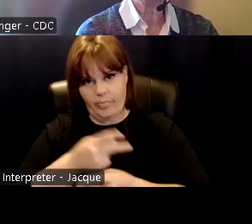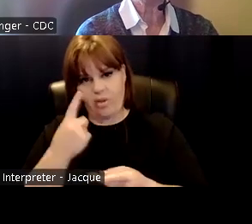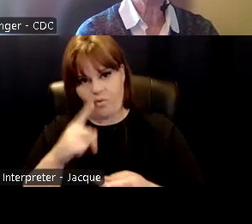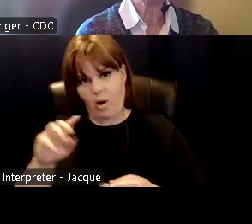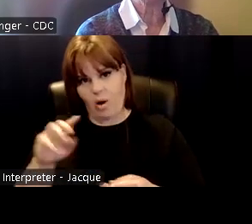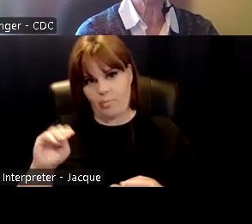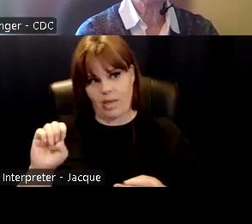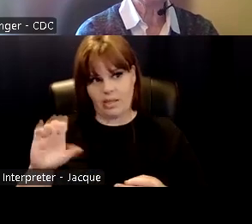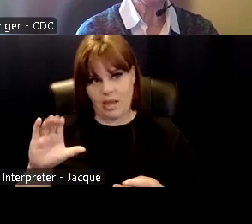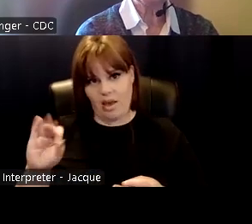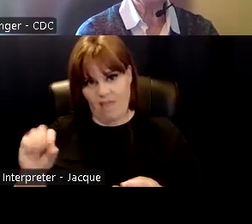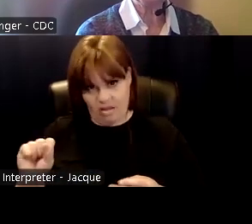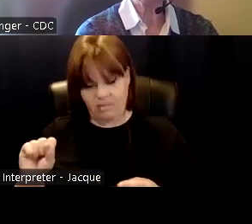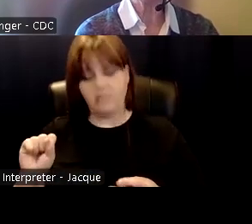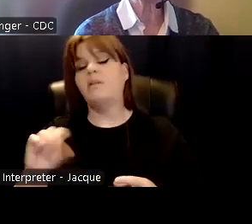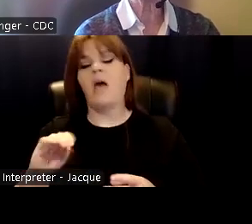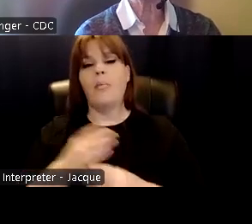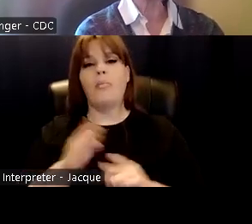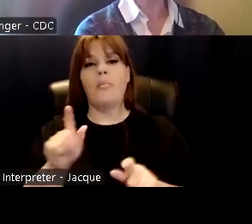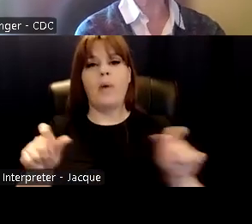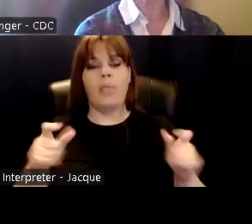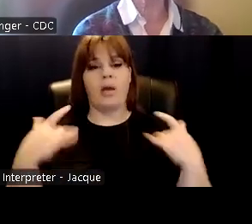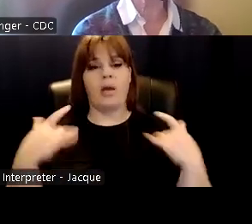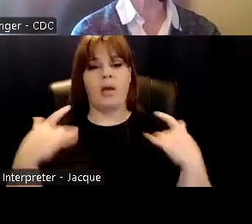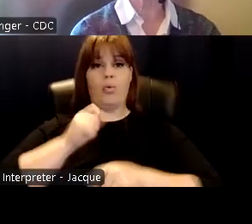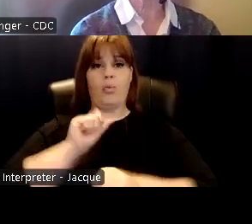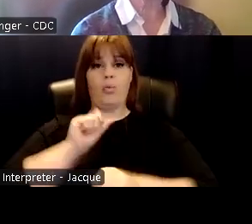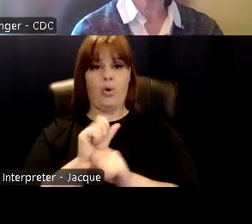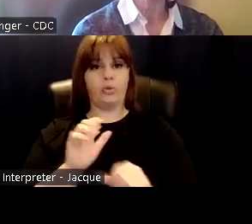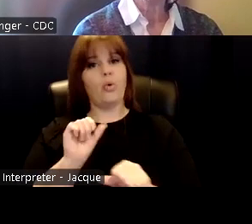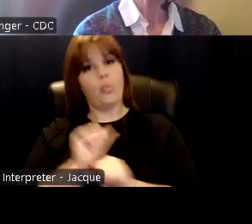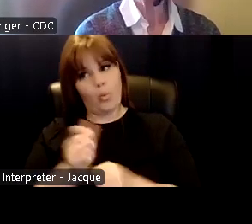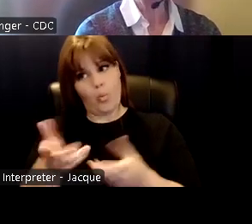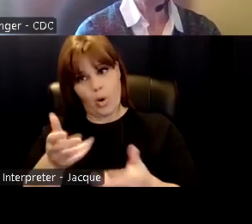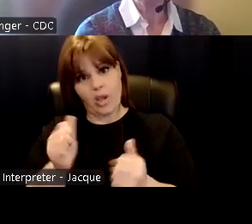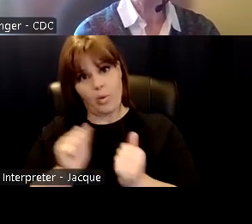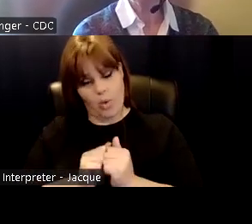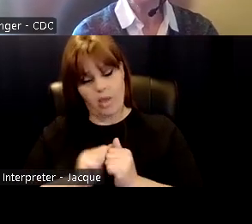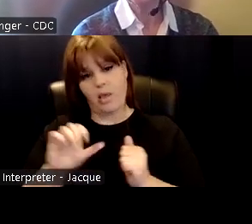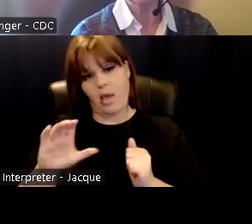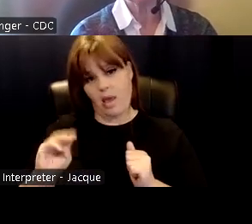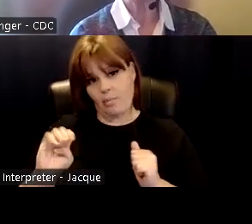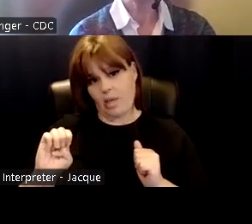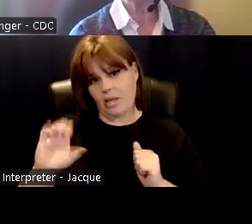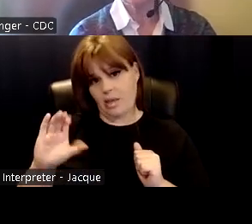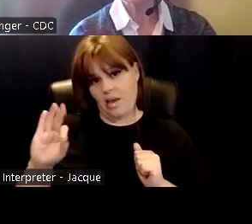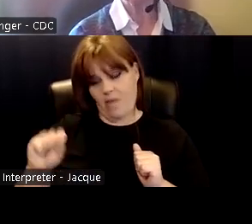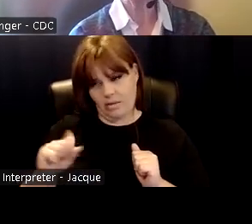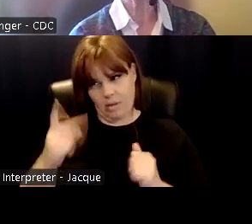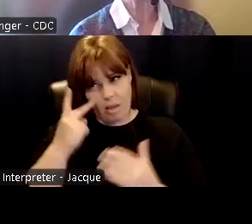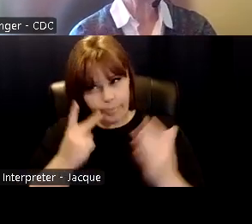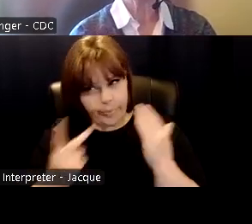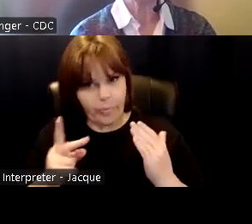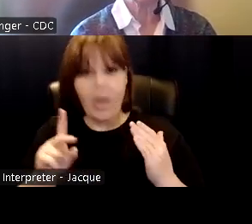ME/CFS and the public health workers working with ME/CFS could anticipate and did